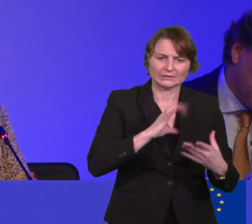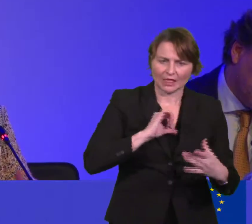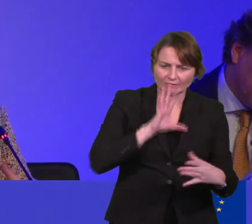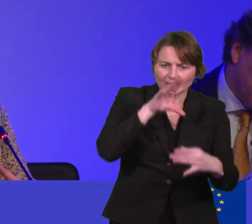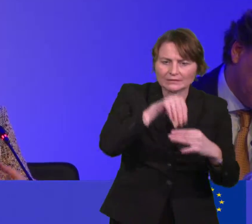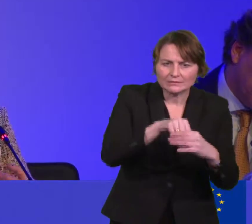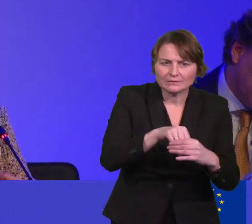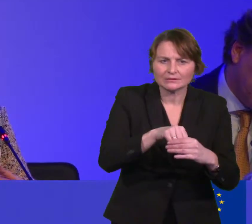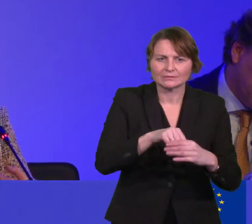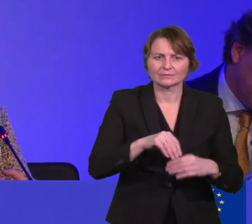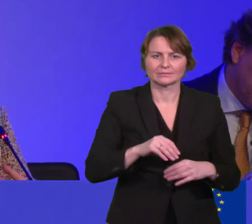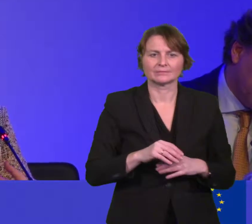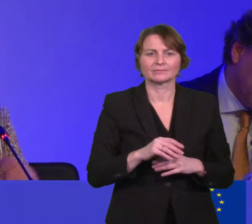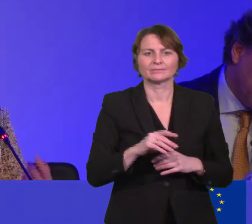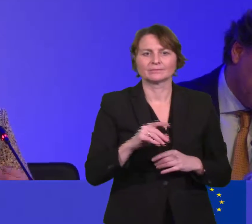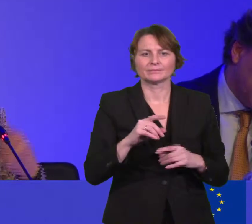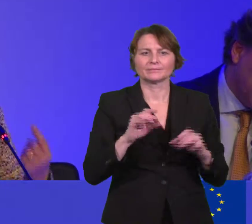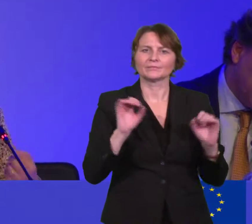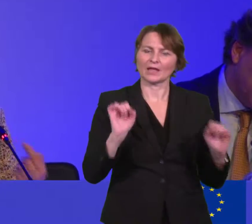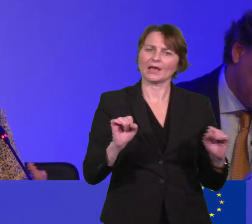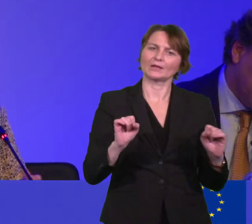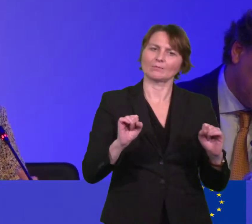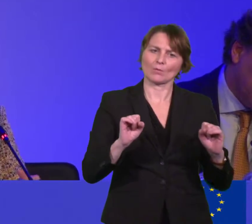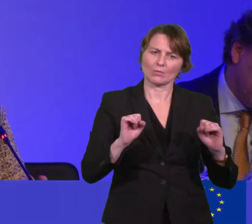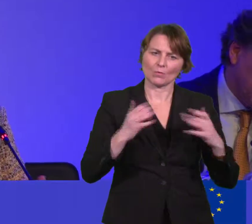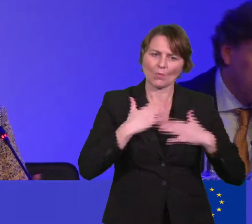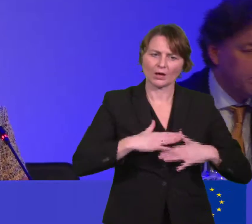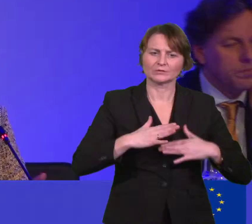and also for a more accelerated